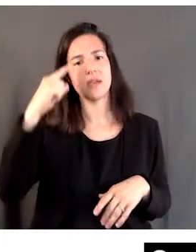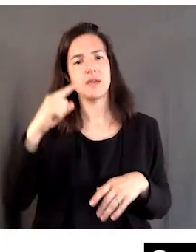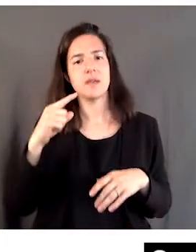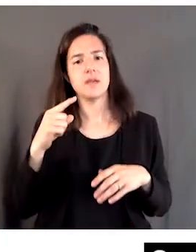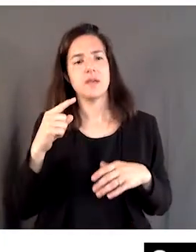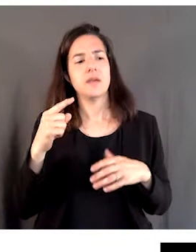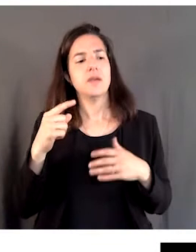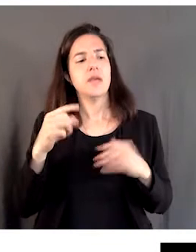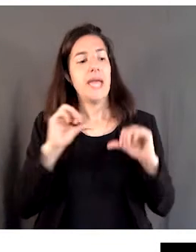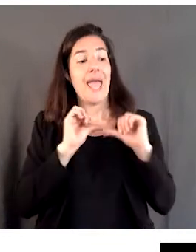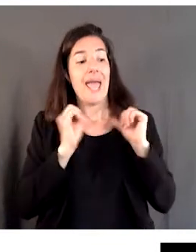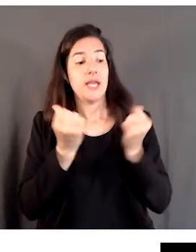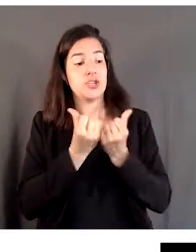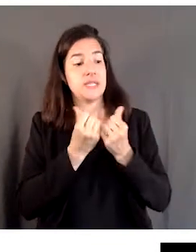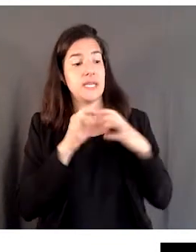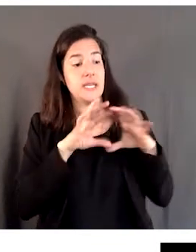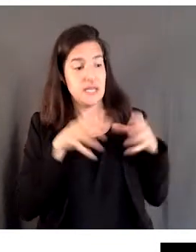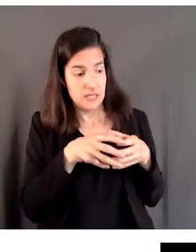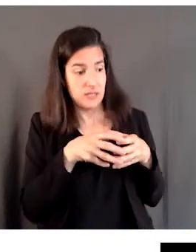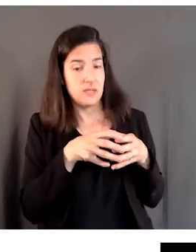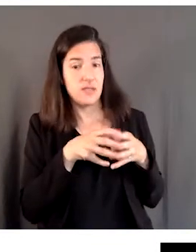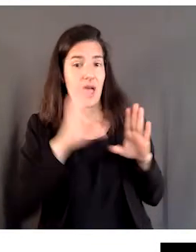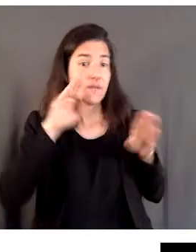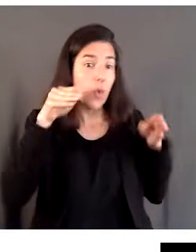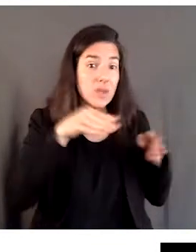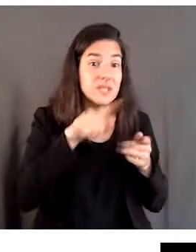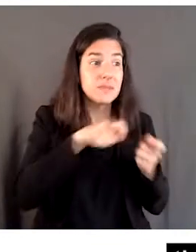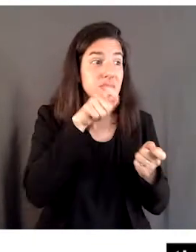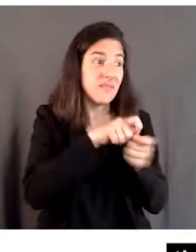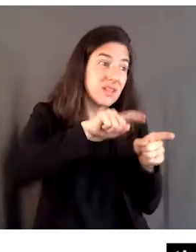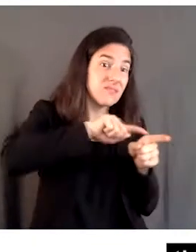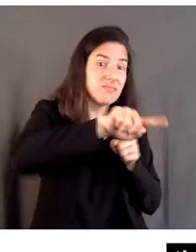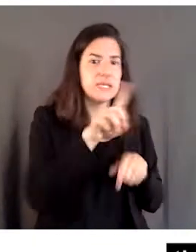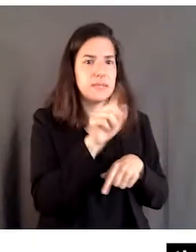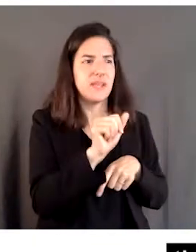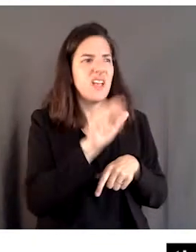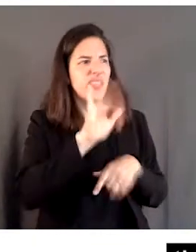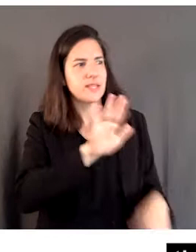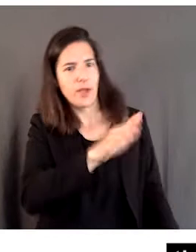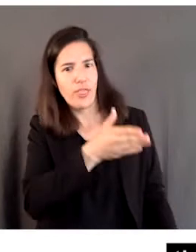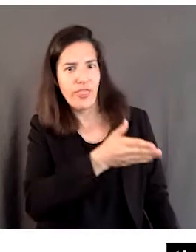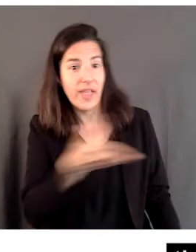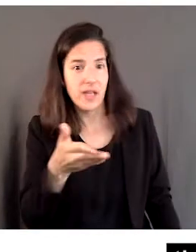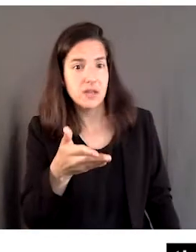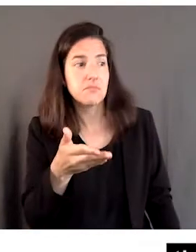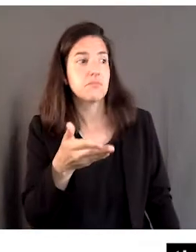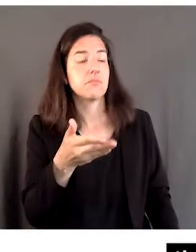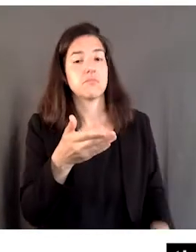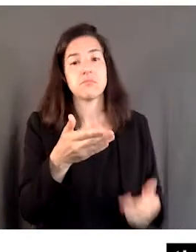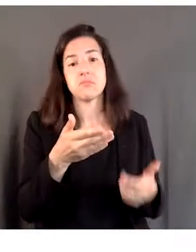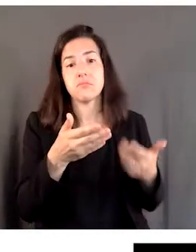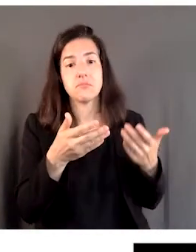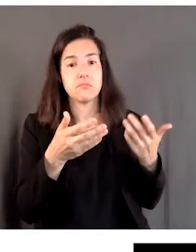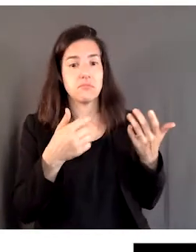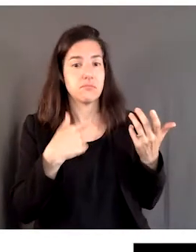agencies that focus specifically on disability, that's the thing. And I would say, and I